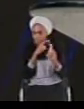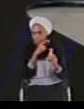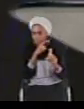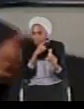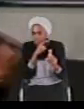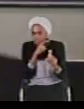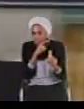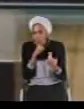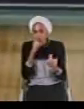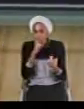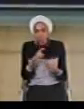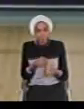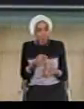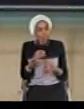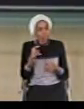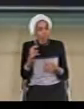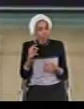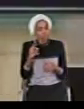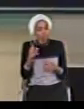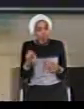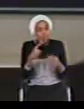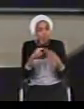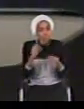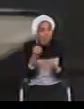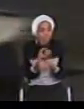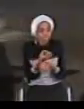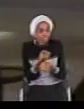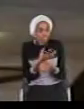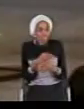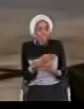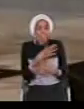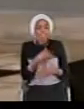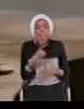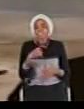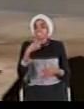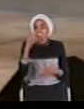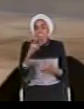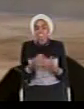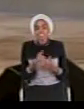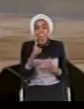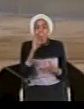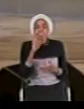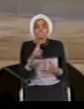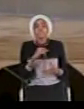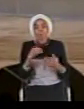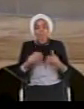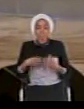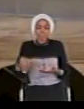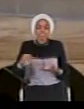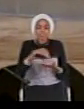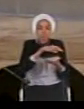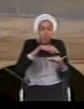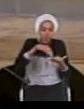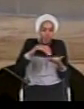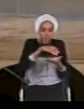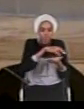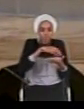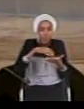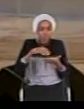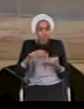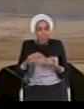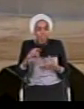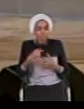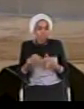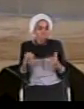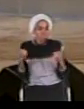You go to a counselor and you say you are having this confusion and conviction, a pain